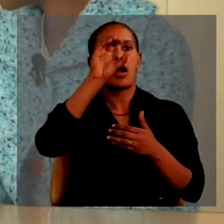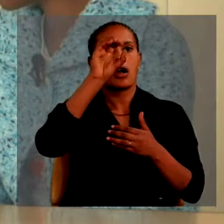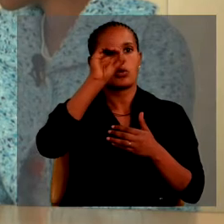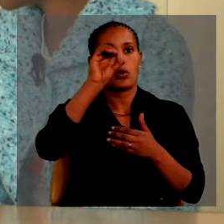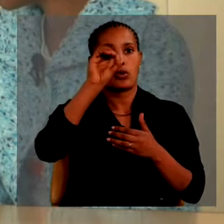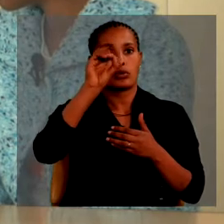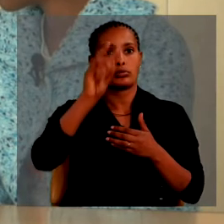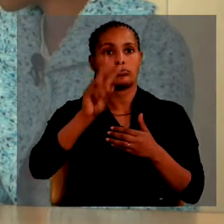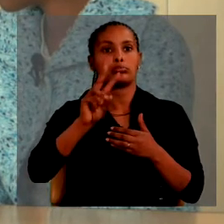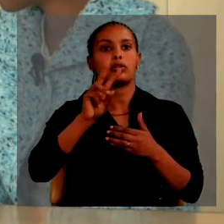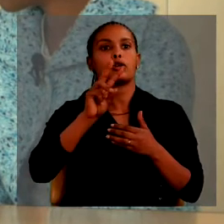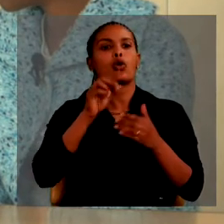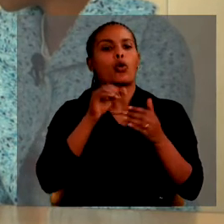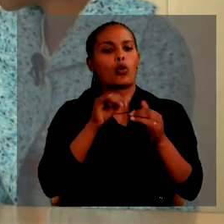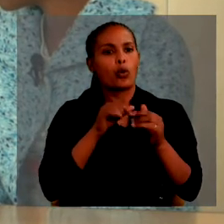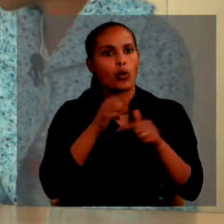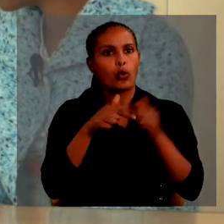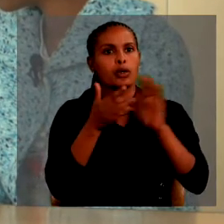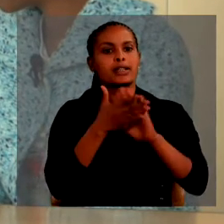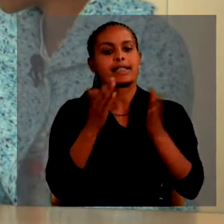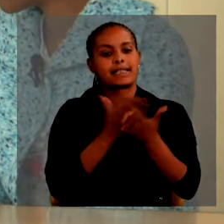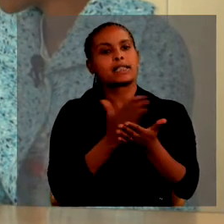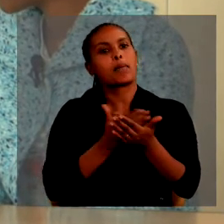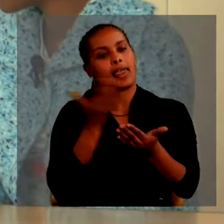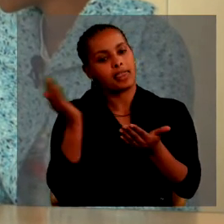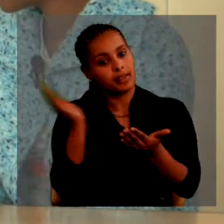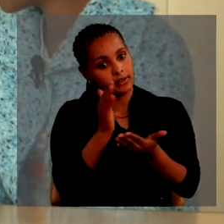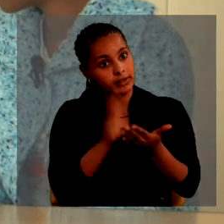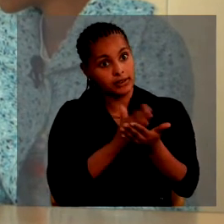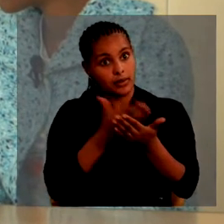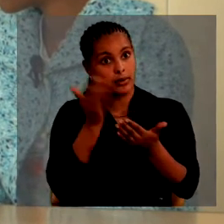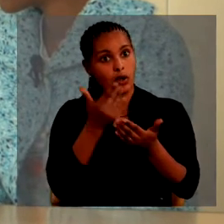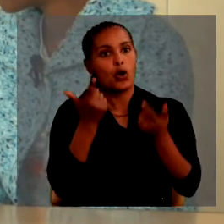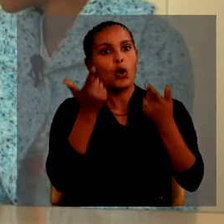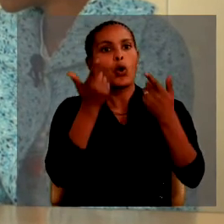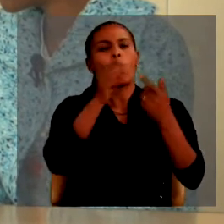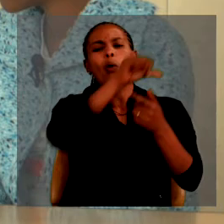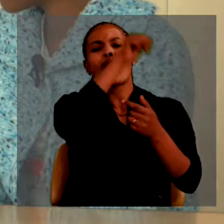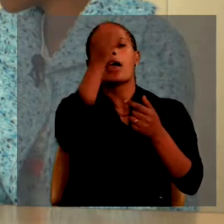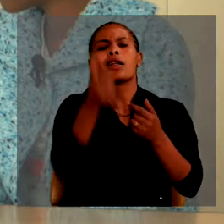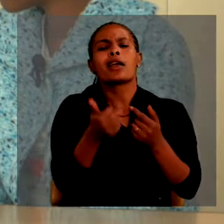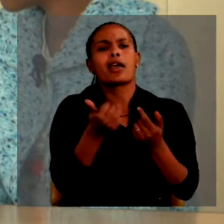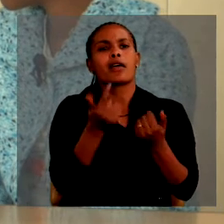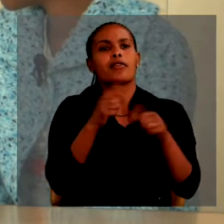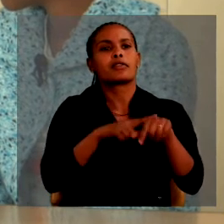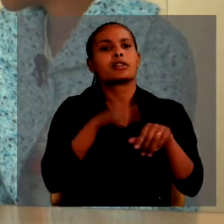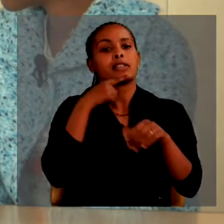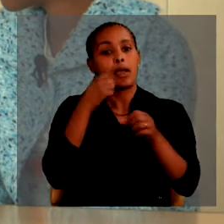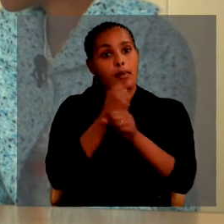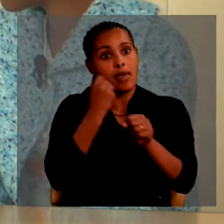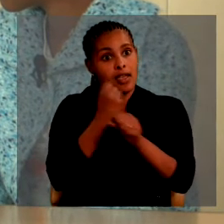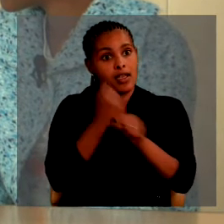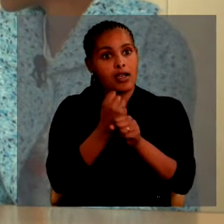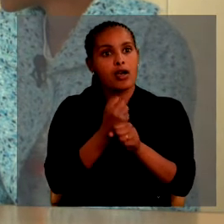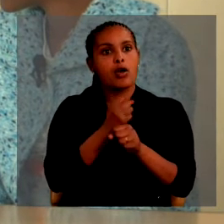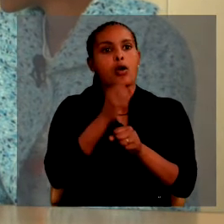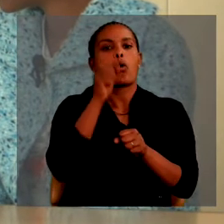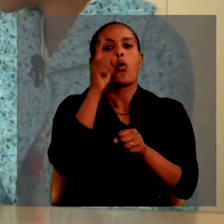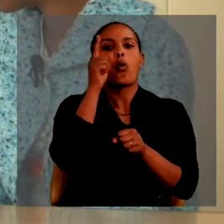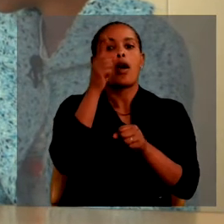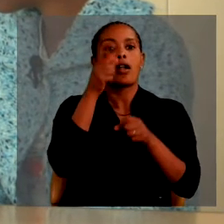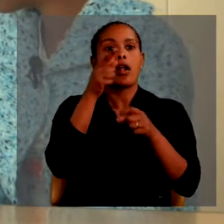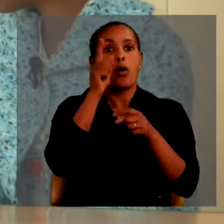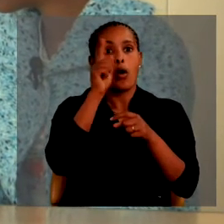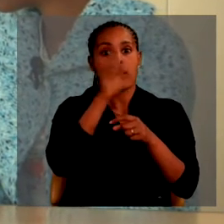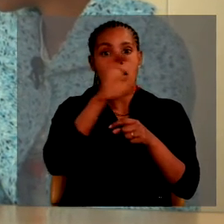what goes into cement. So whenever they make 100 kilogram